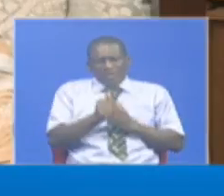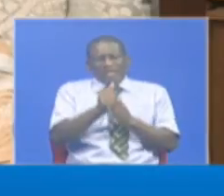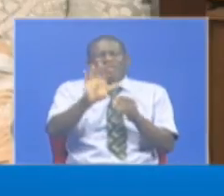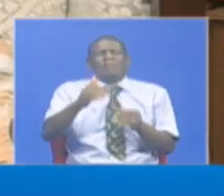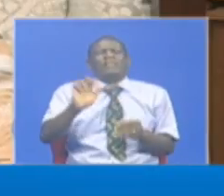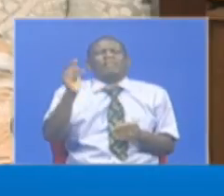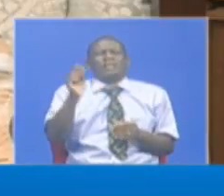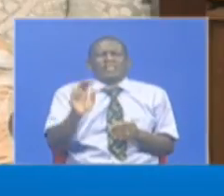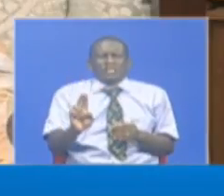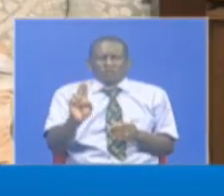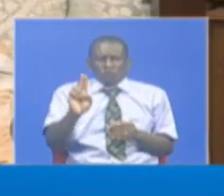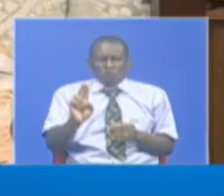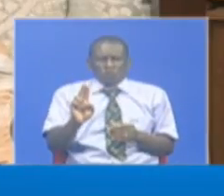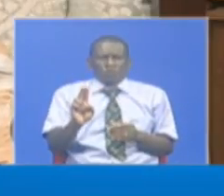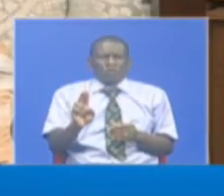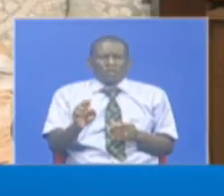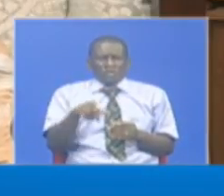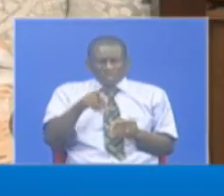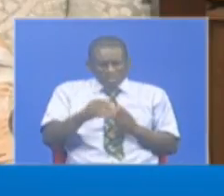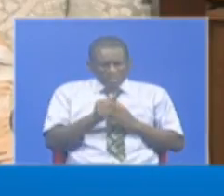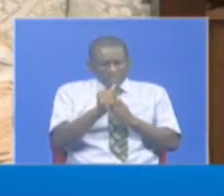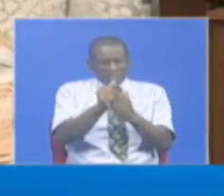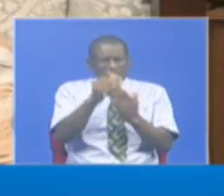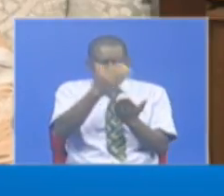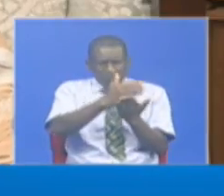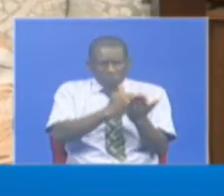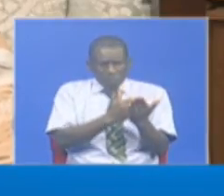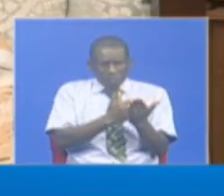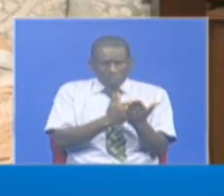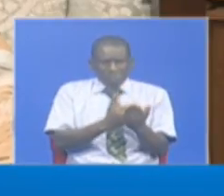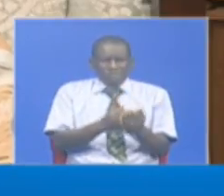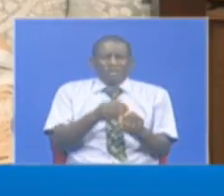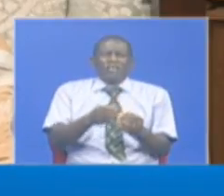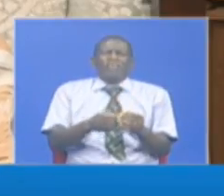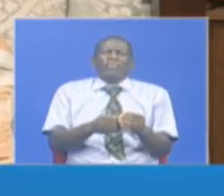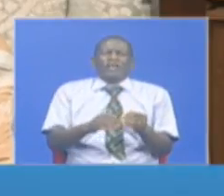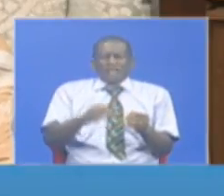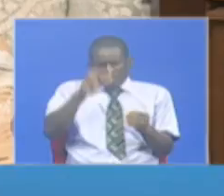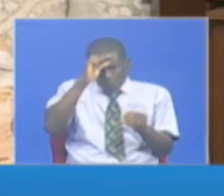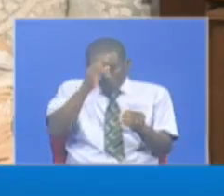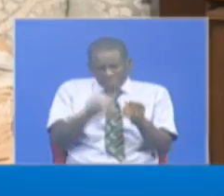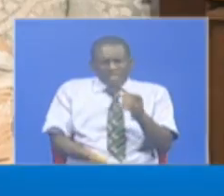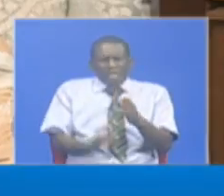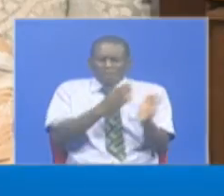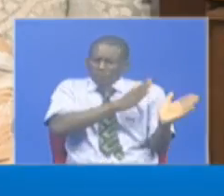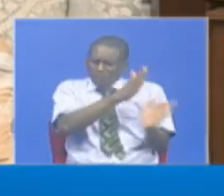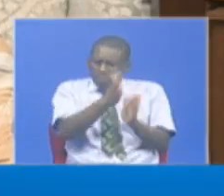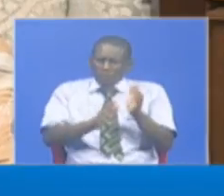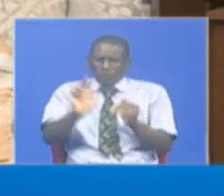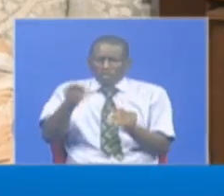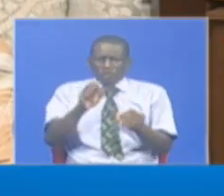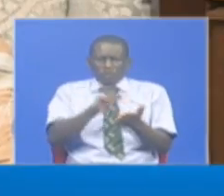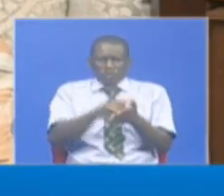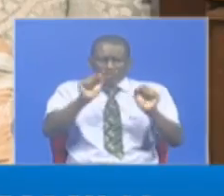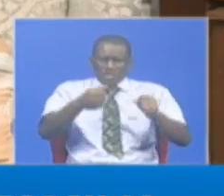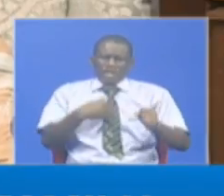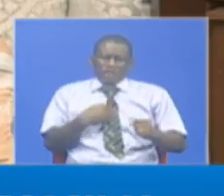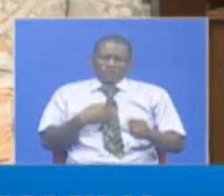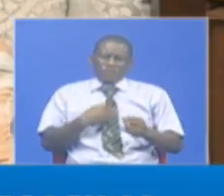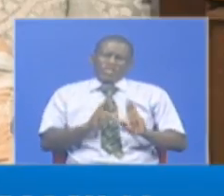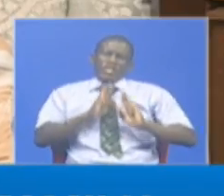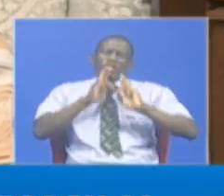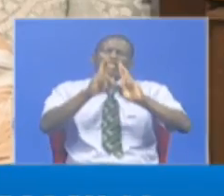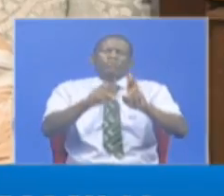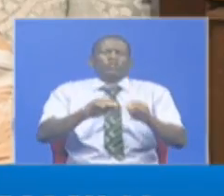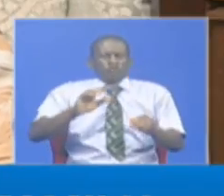Excellency the President, because this is a leadership program, put a plan for Kenya so that we can have responses to the